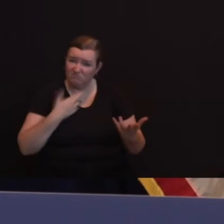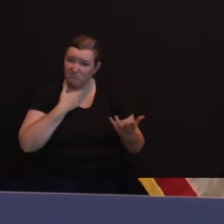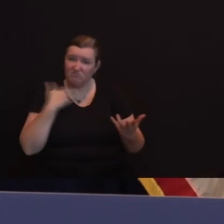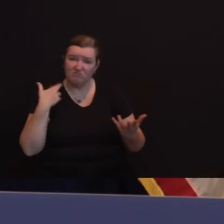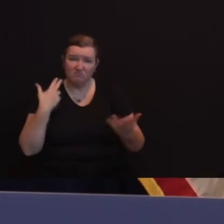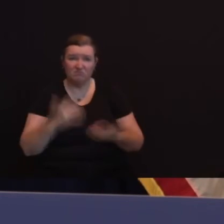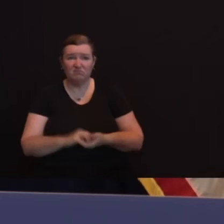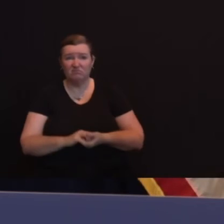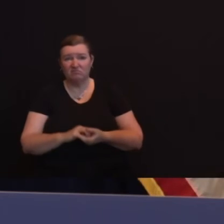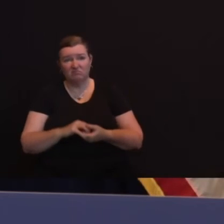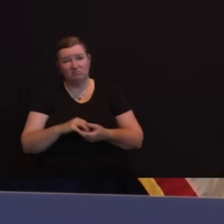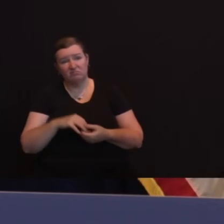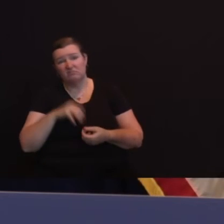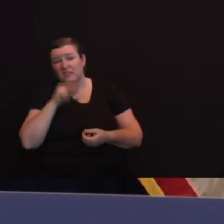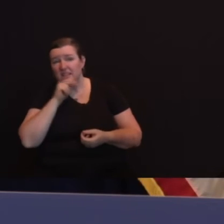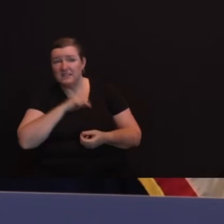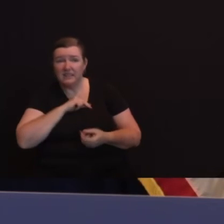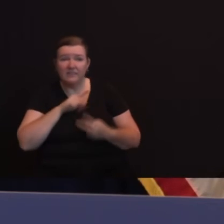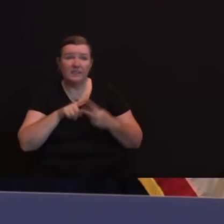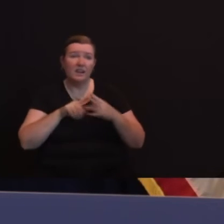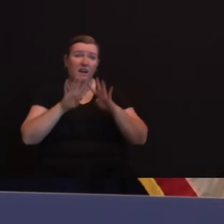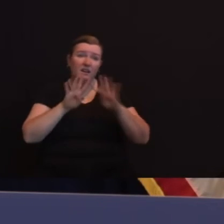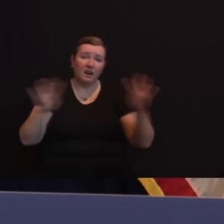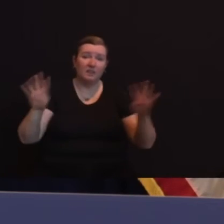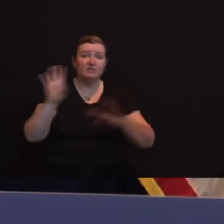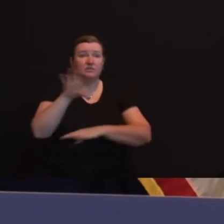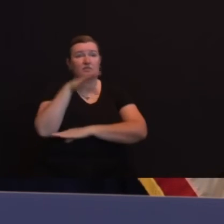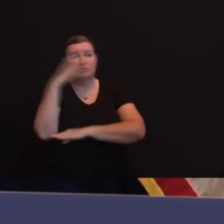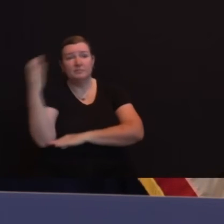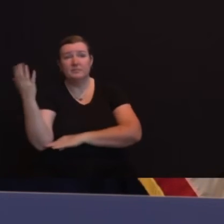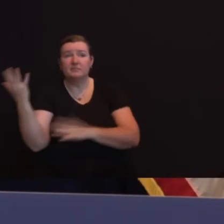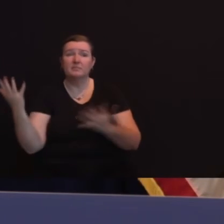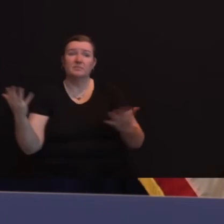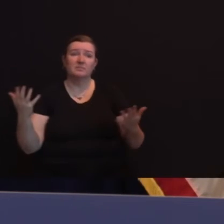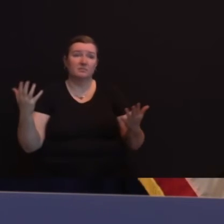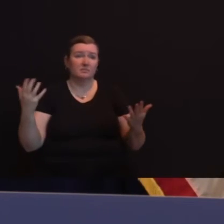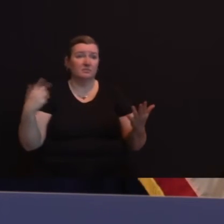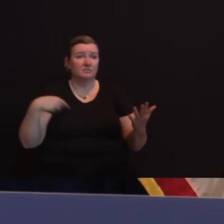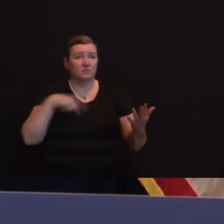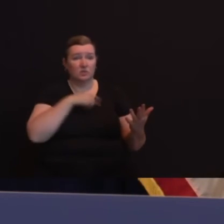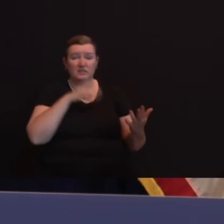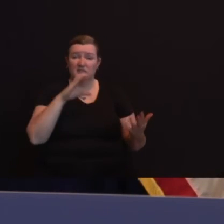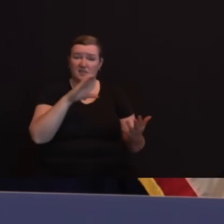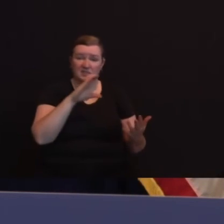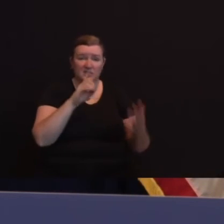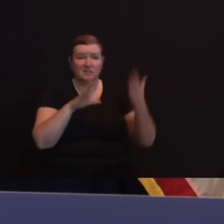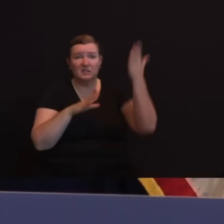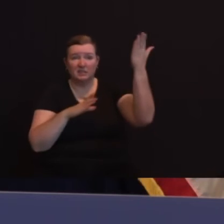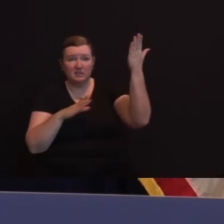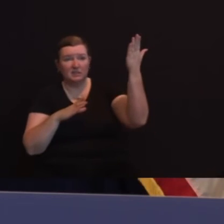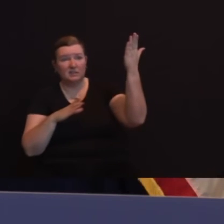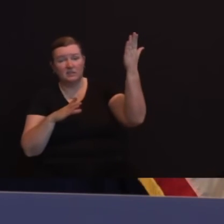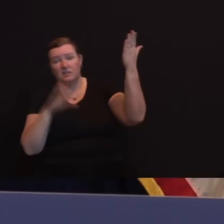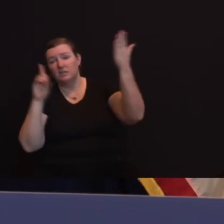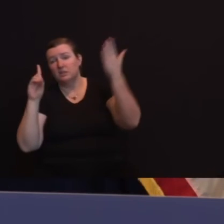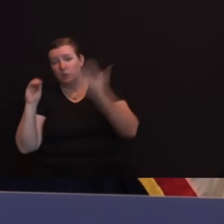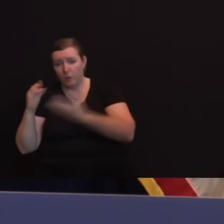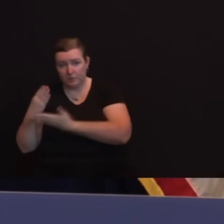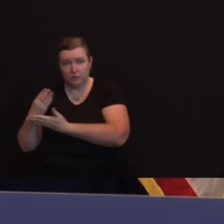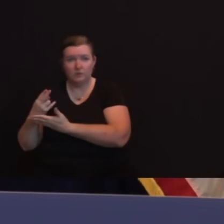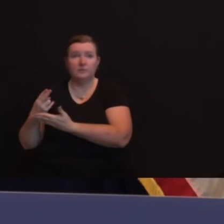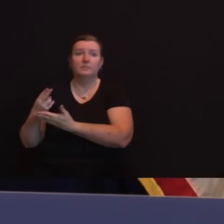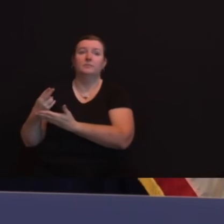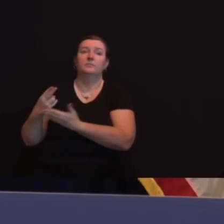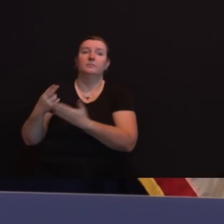the department will be providing guidance today to the administrators of long-term care facilities. To protect the health of this